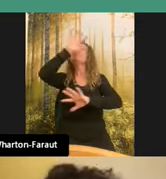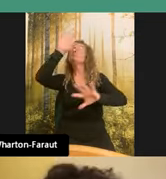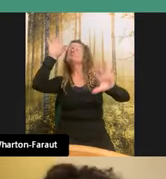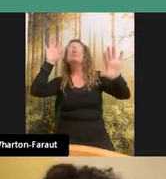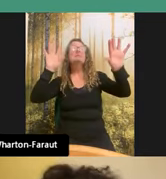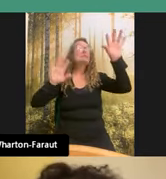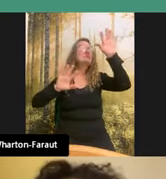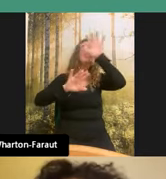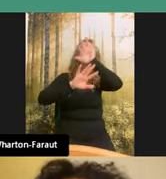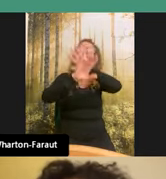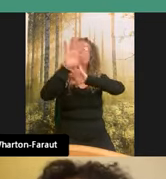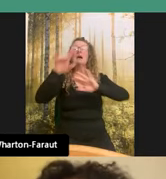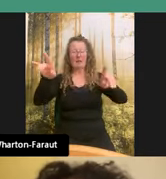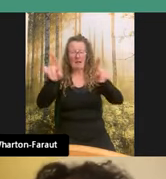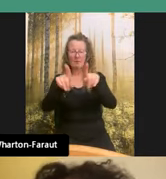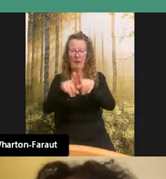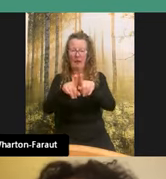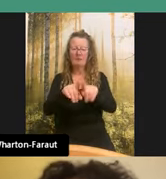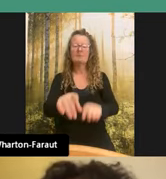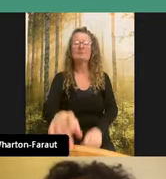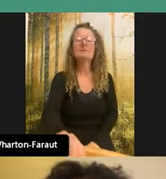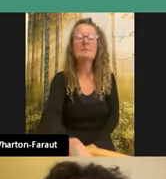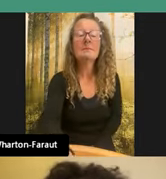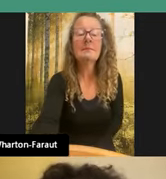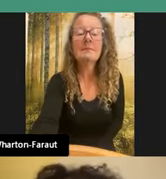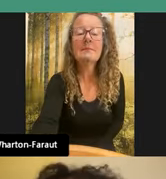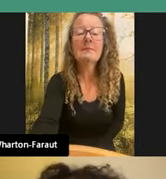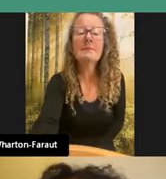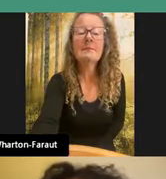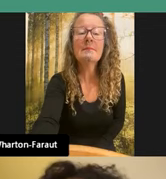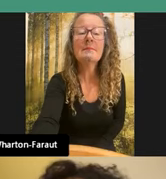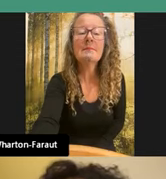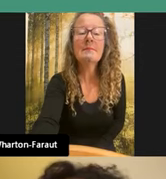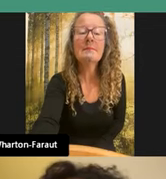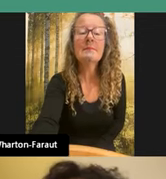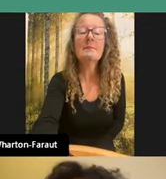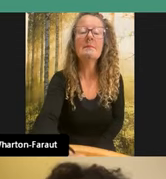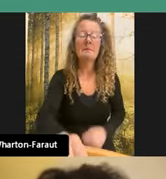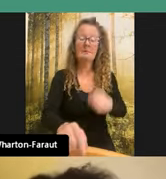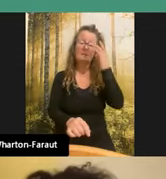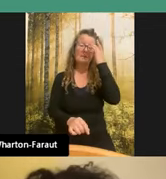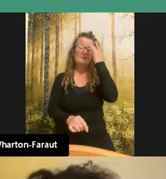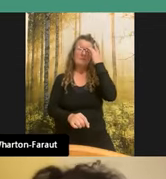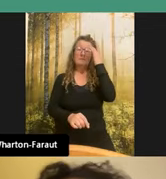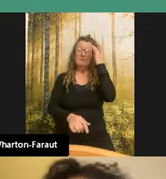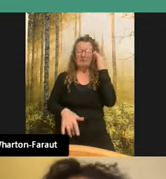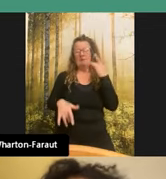this room starts in here, and it's really a space of no valor. And it's very interesting because